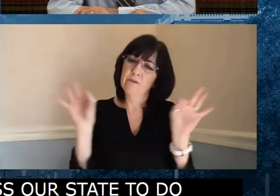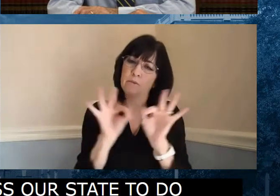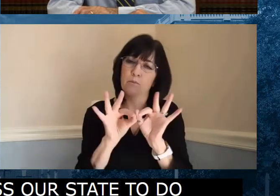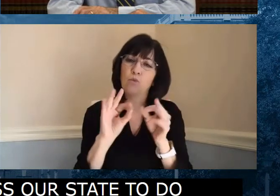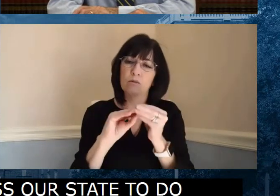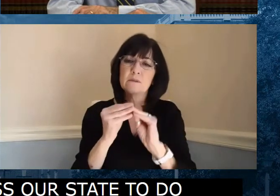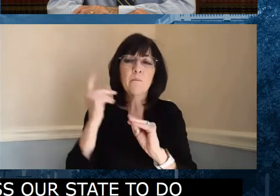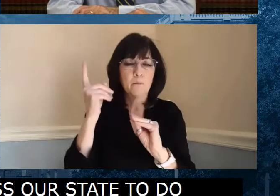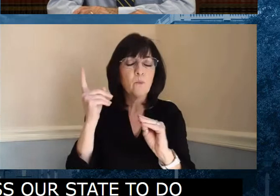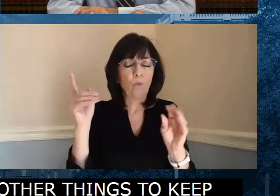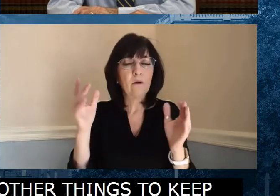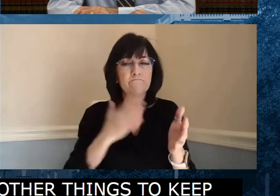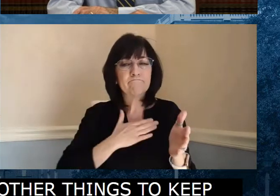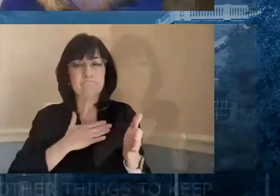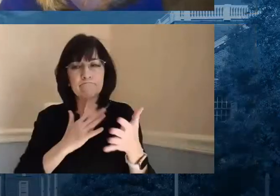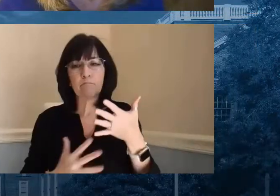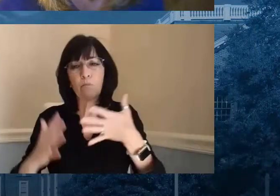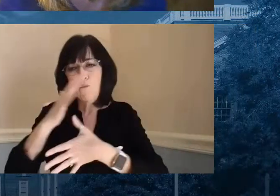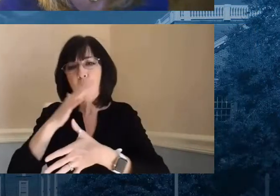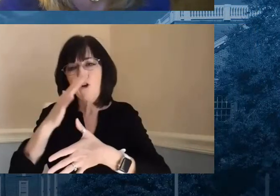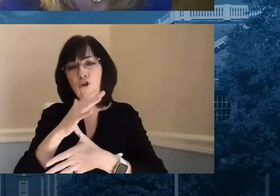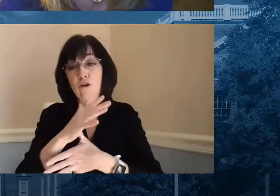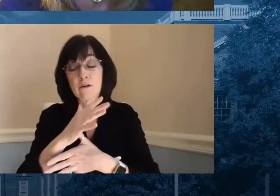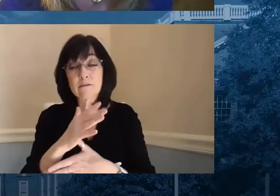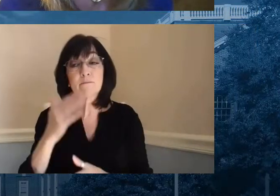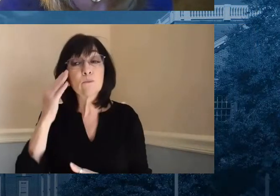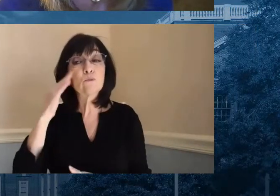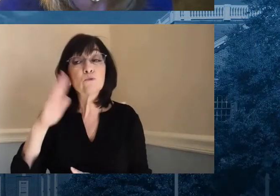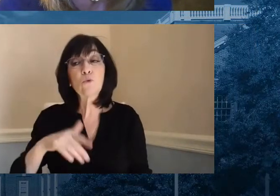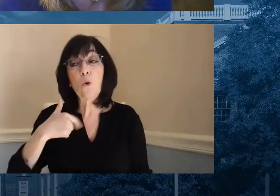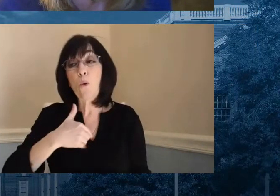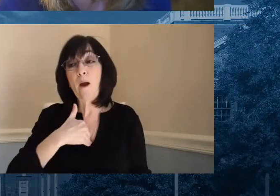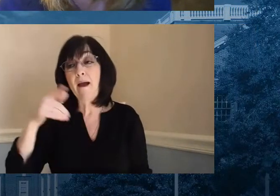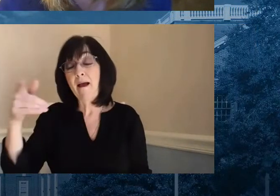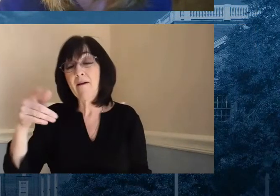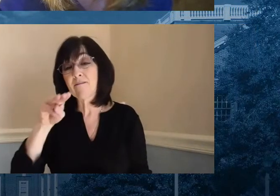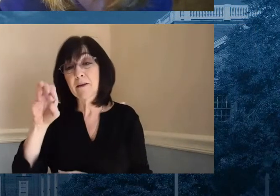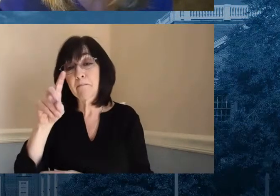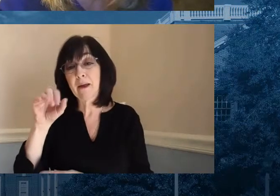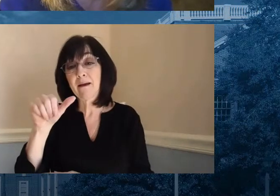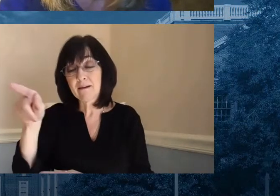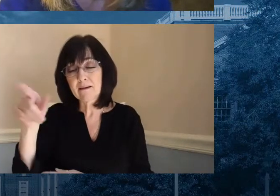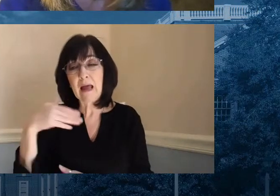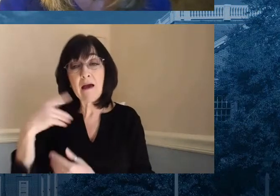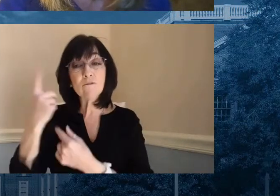some pre-submitted questions. Thank you again for joining us this week for the press conference.